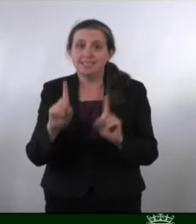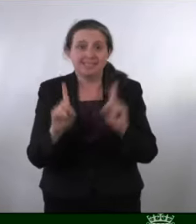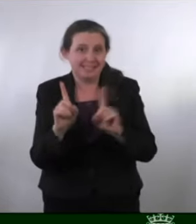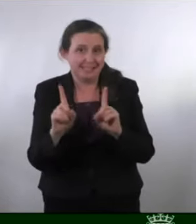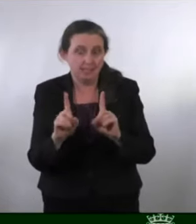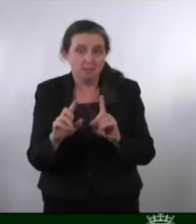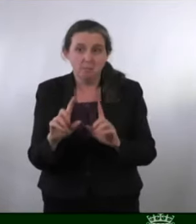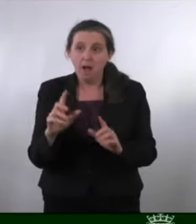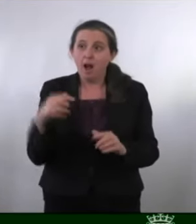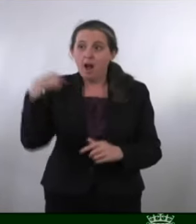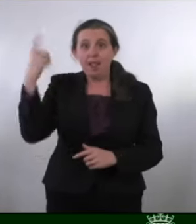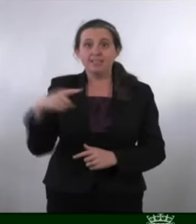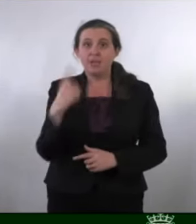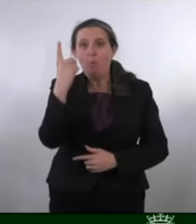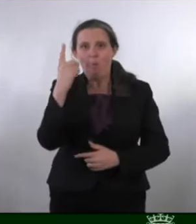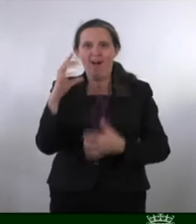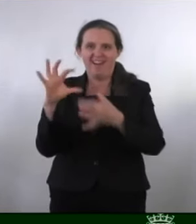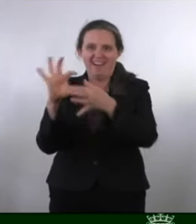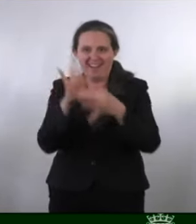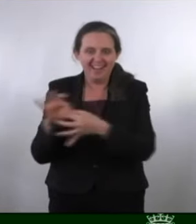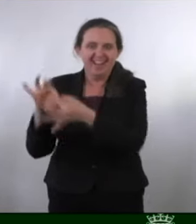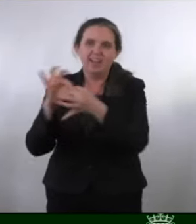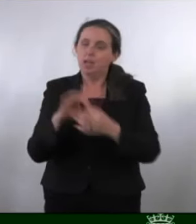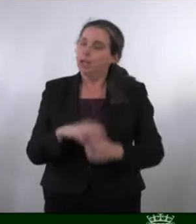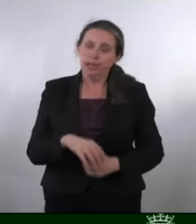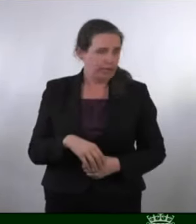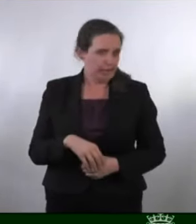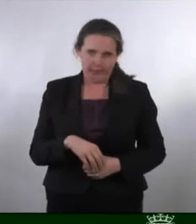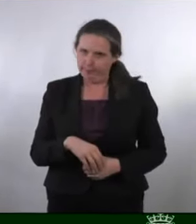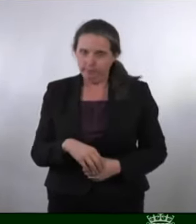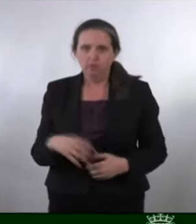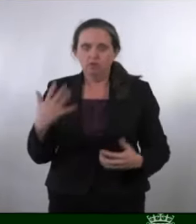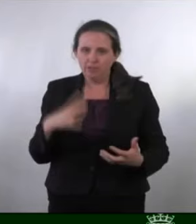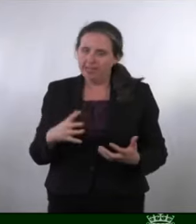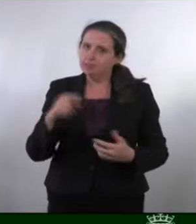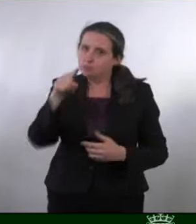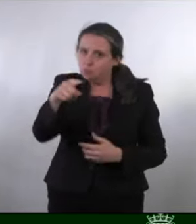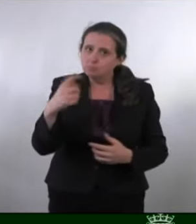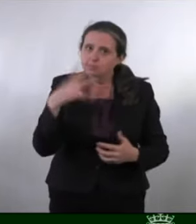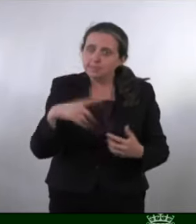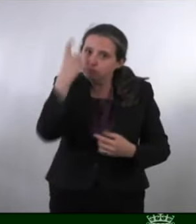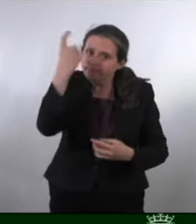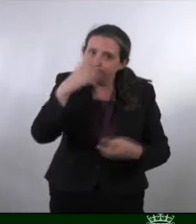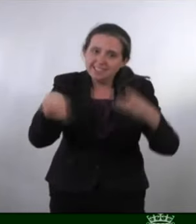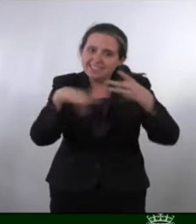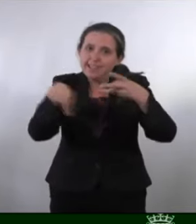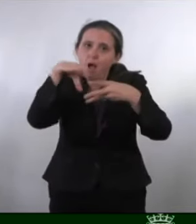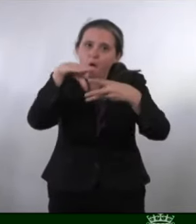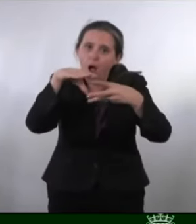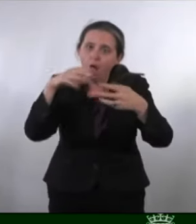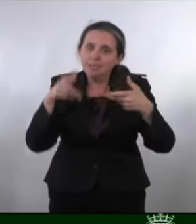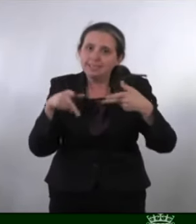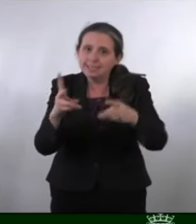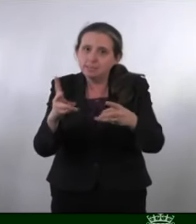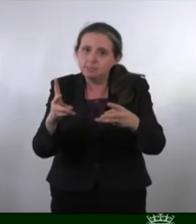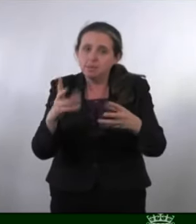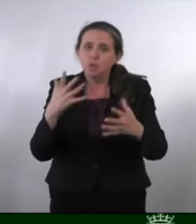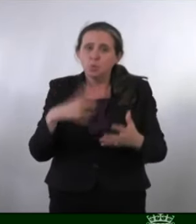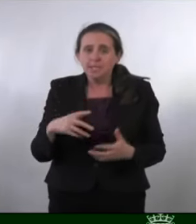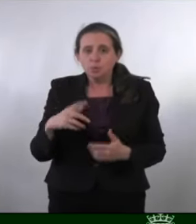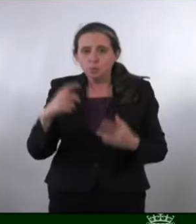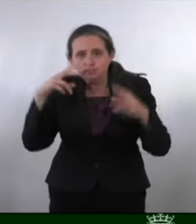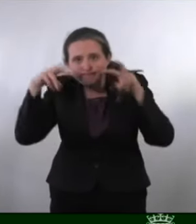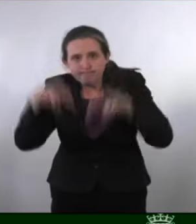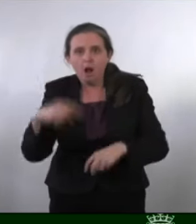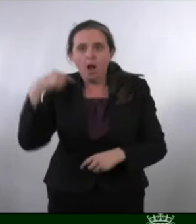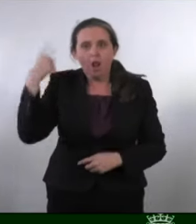homogeneous unit. So can I have your reassurance that when considering the tier system, you will look at the regulations, consider London borough by borough, and